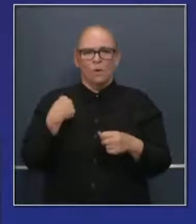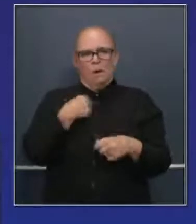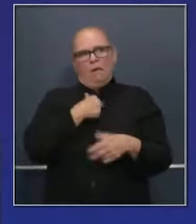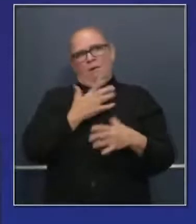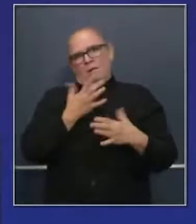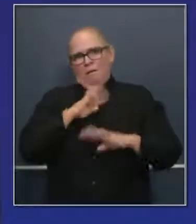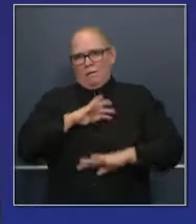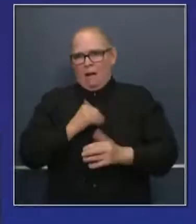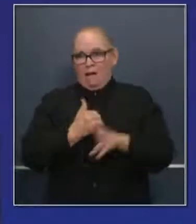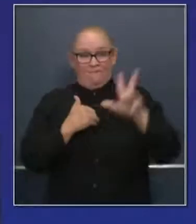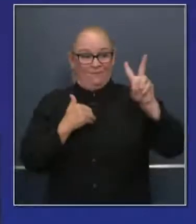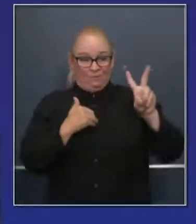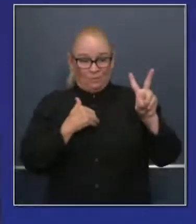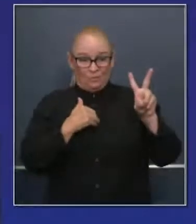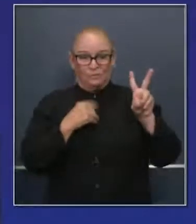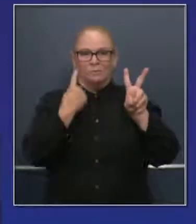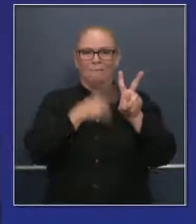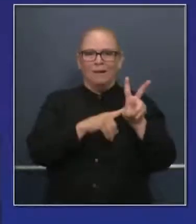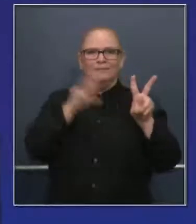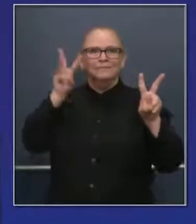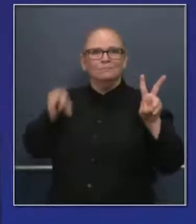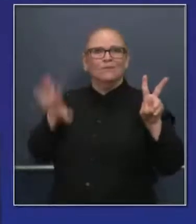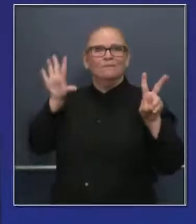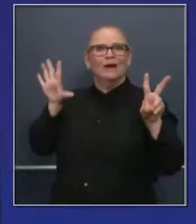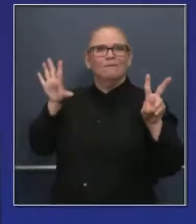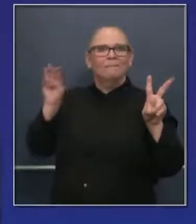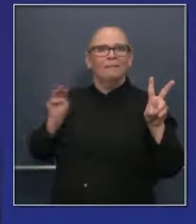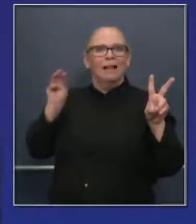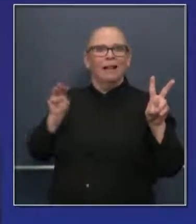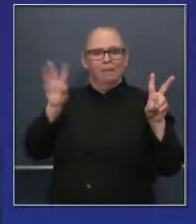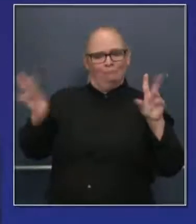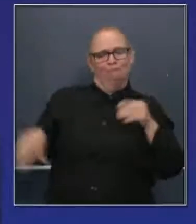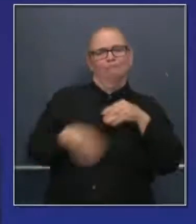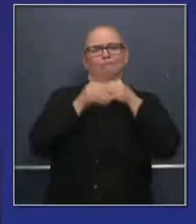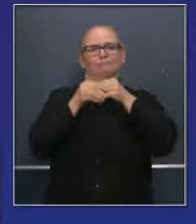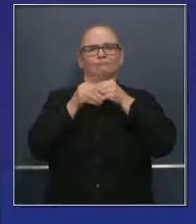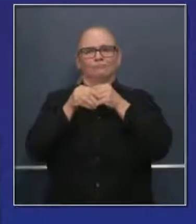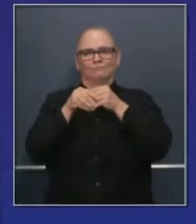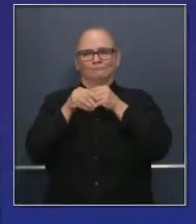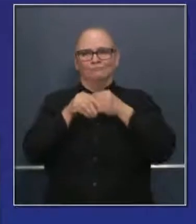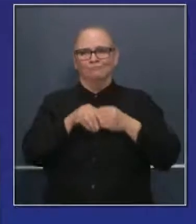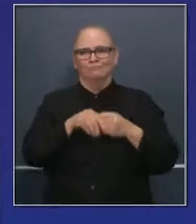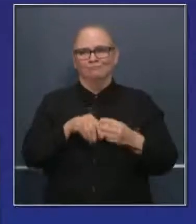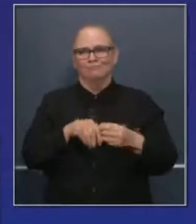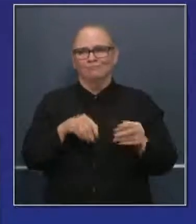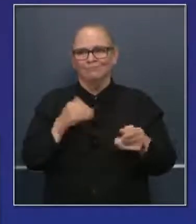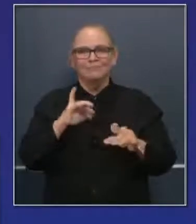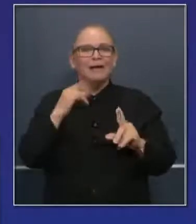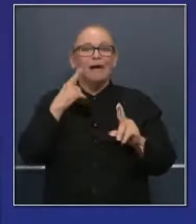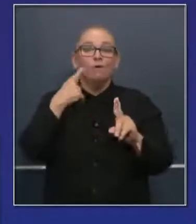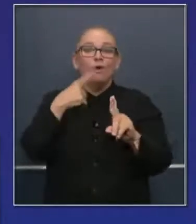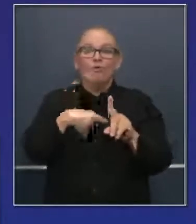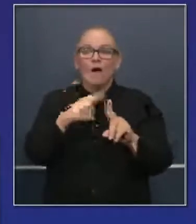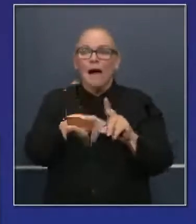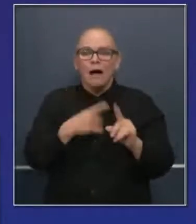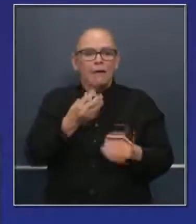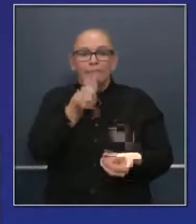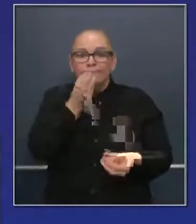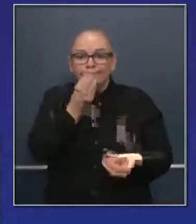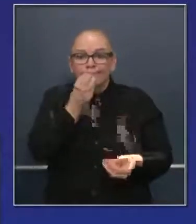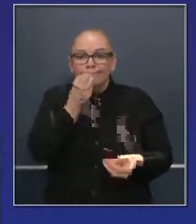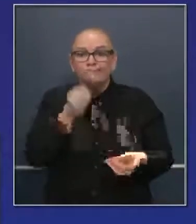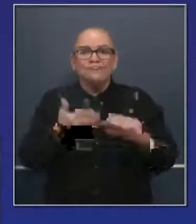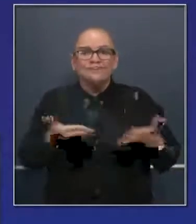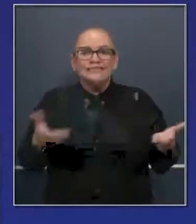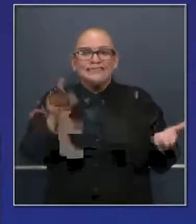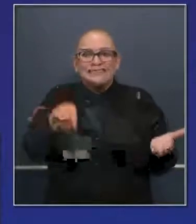million contribution that we announced last week. And this is for rent, supplies, really helping individuals with utility bills